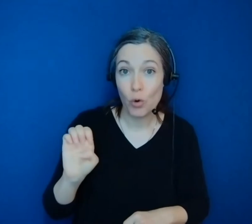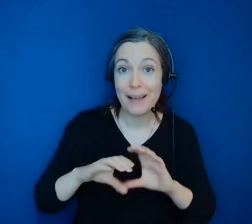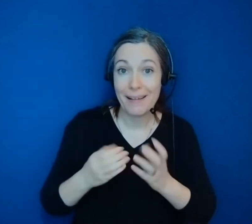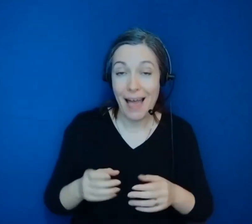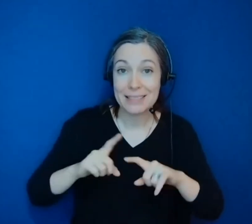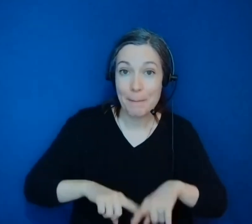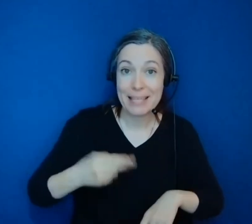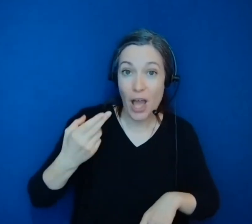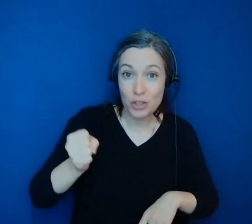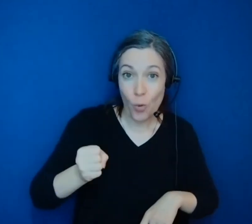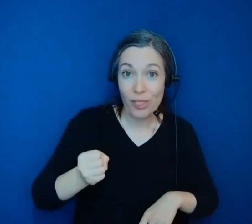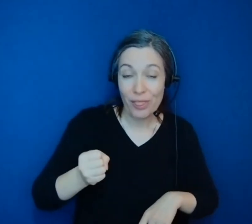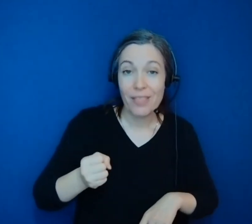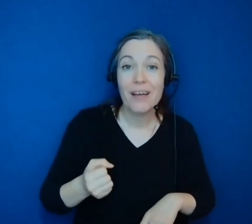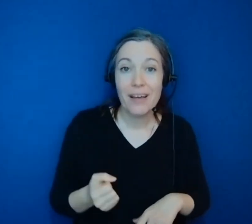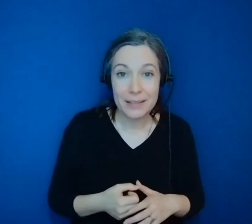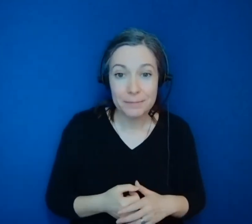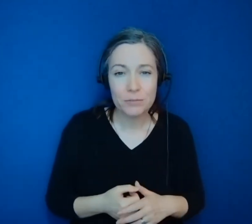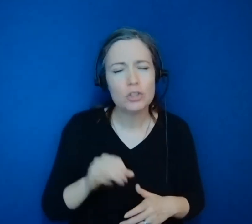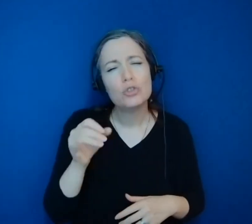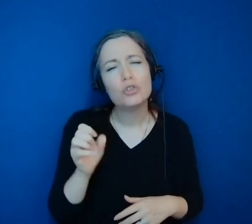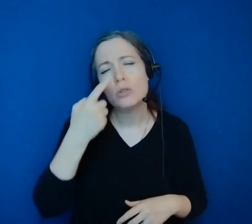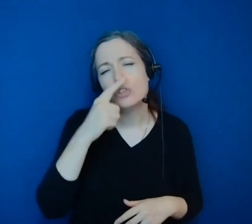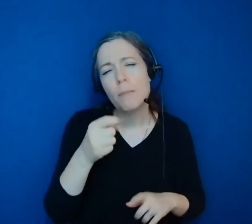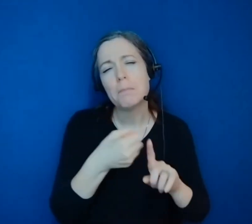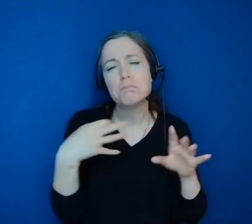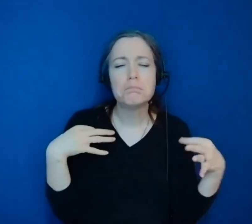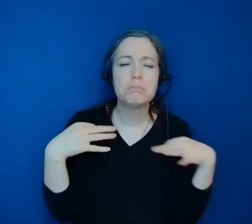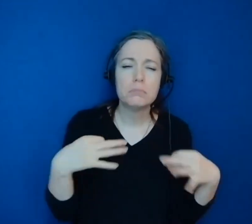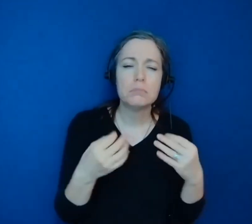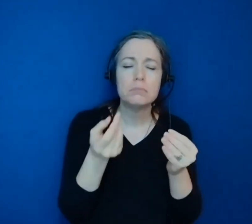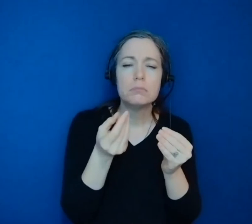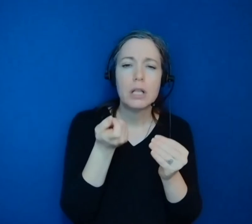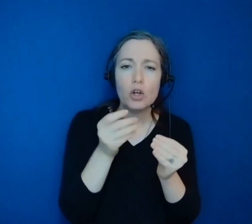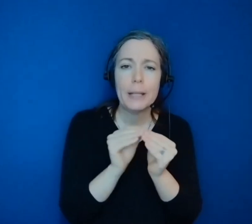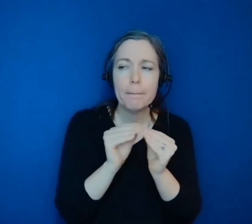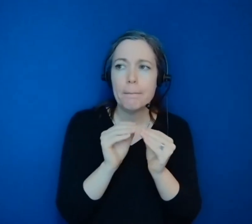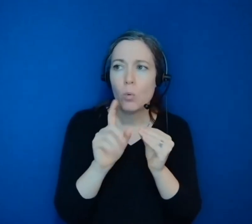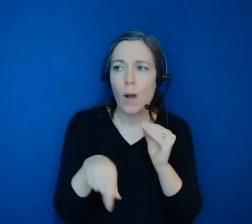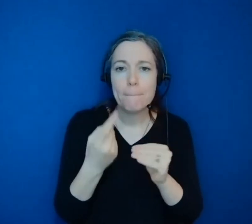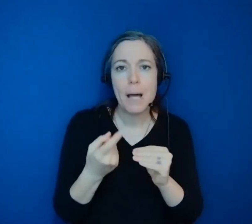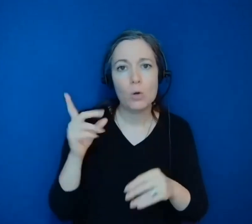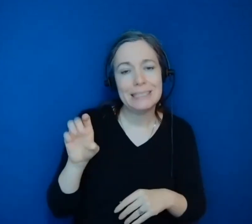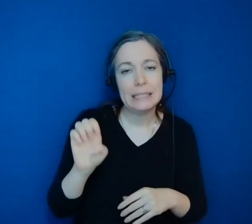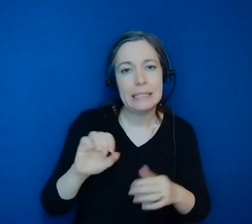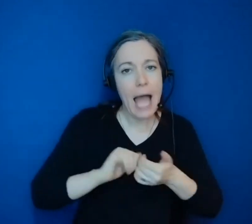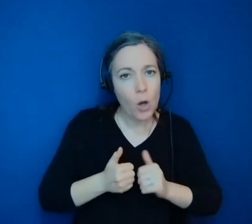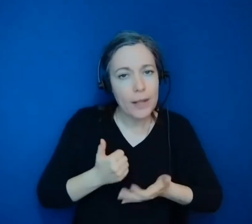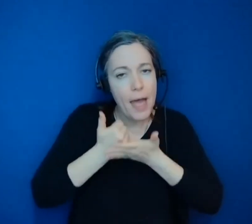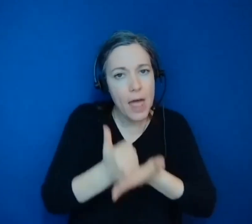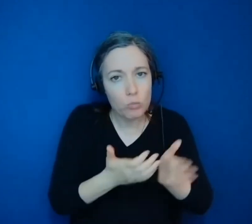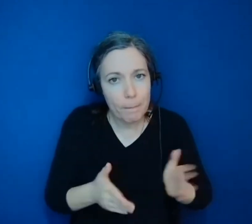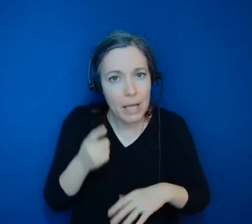based when he was in high school. So, Joe, can you talk a little bit about, um, how taking a dual enrollment class help prepare you for